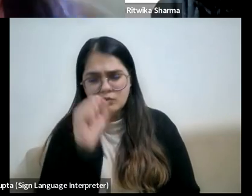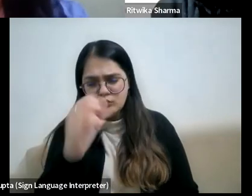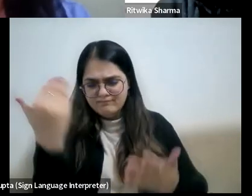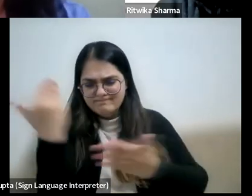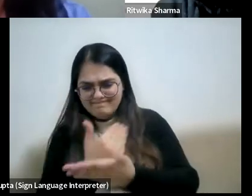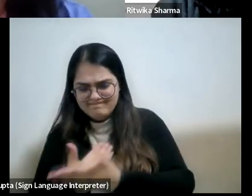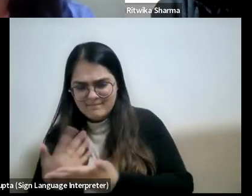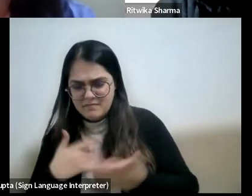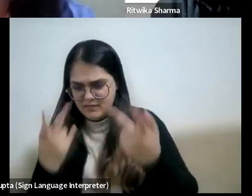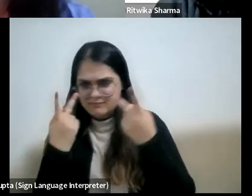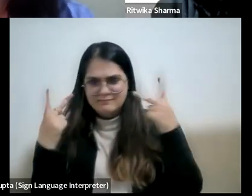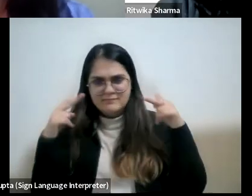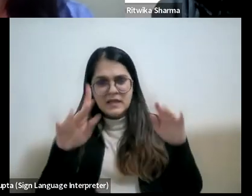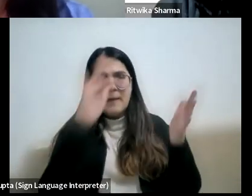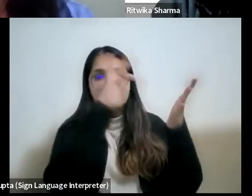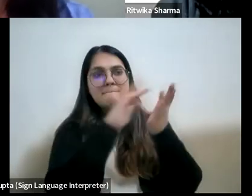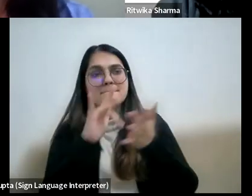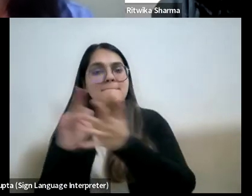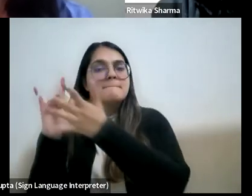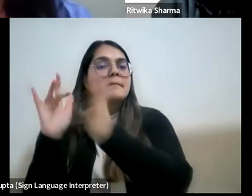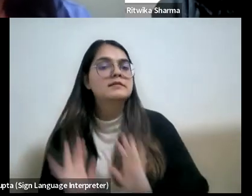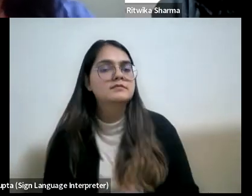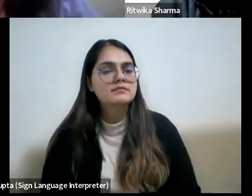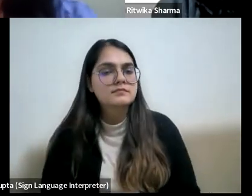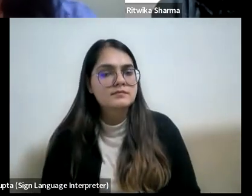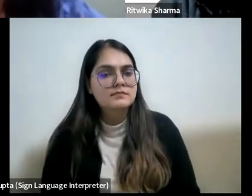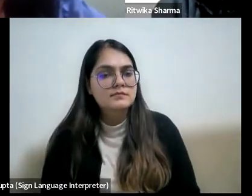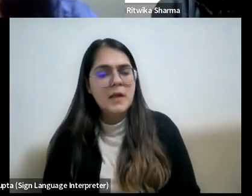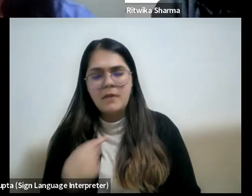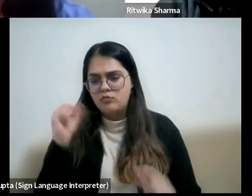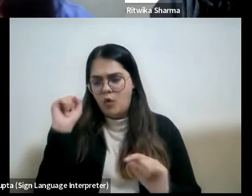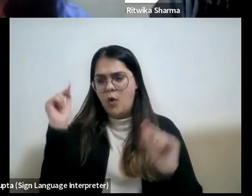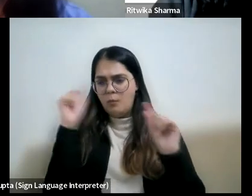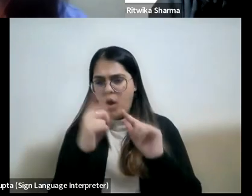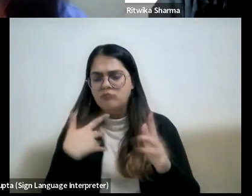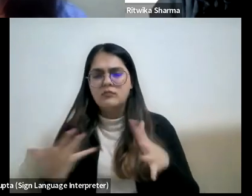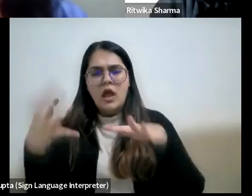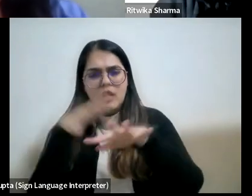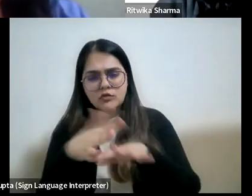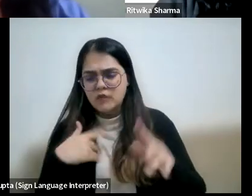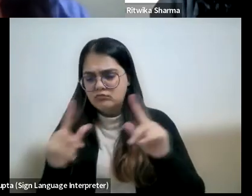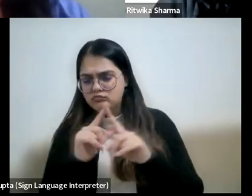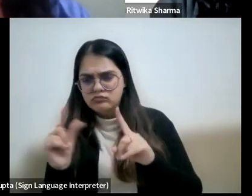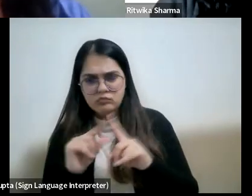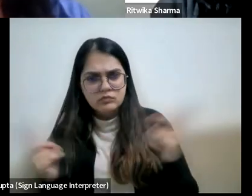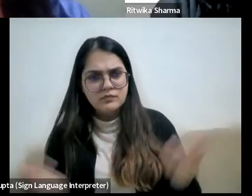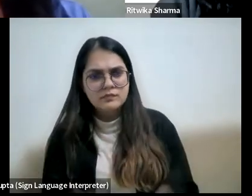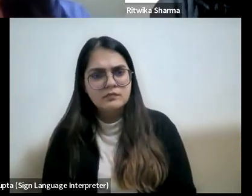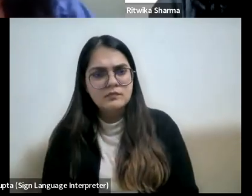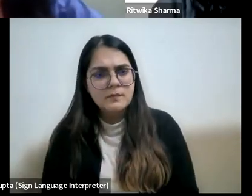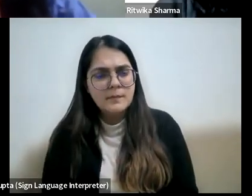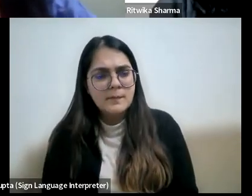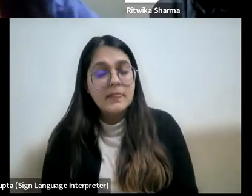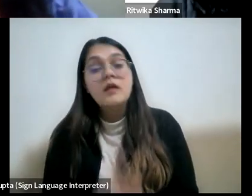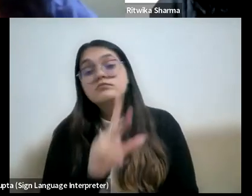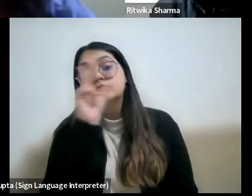our outlook at the ethnographic uh, point and inclusion that we were trying to do. So there were people, and